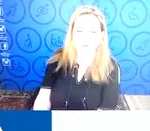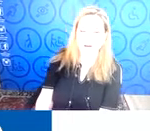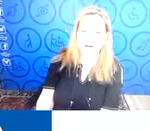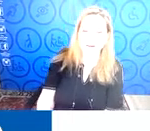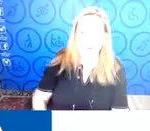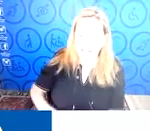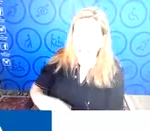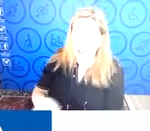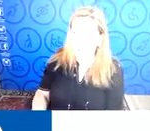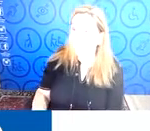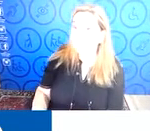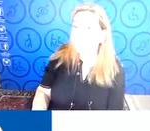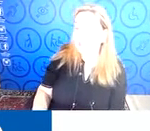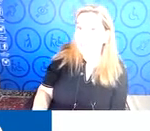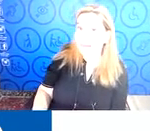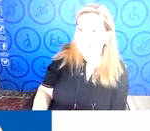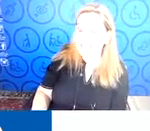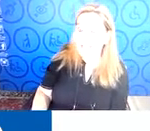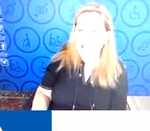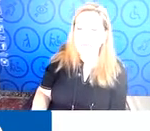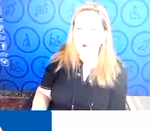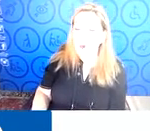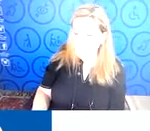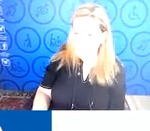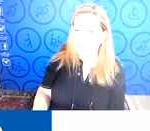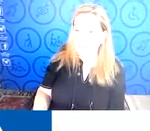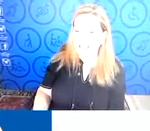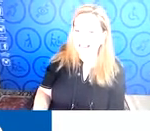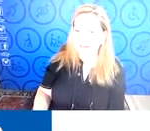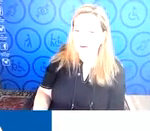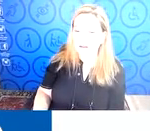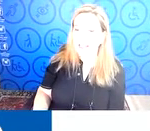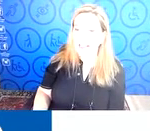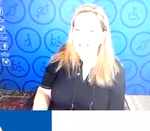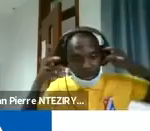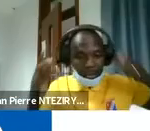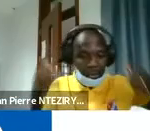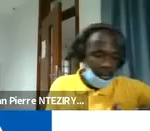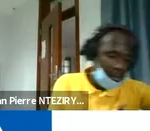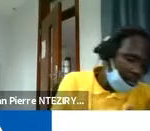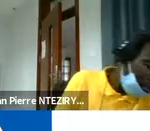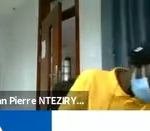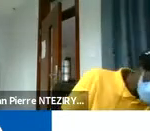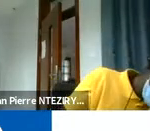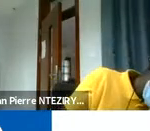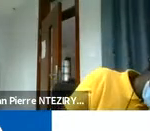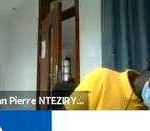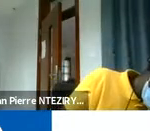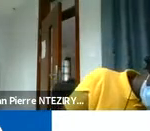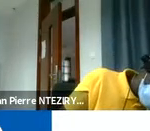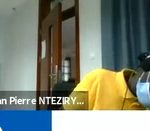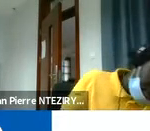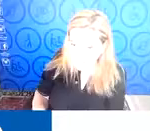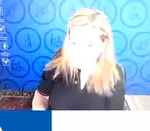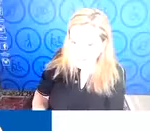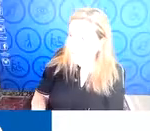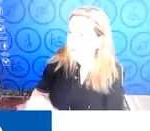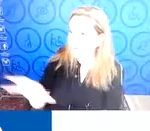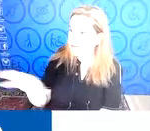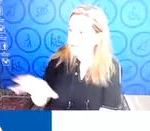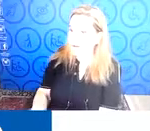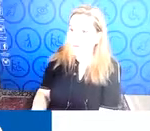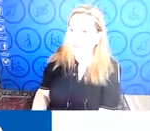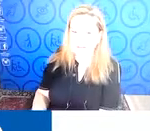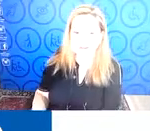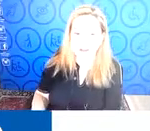this webinar. And I must say, I'm also Michal Rimon, the friend of Commissioner Victor Calisi. I don't know